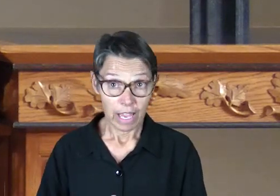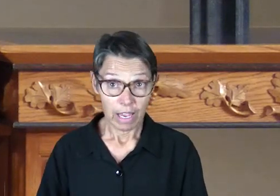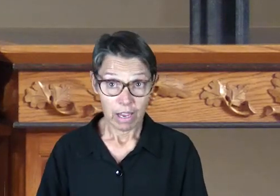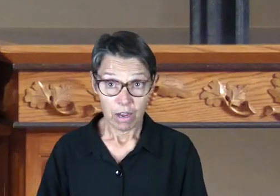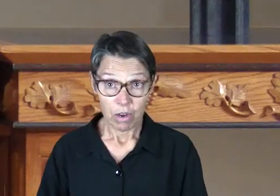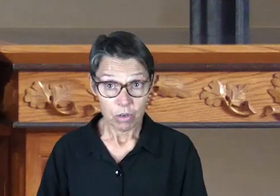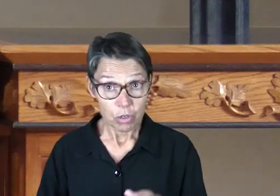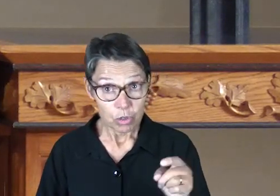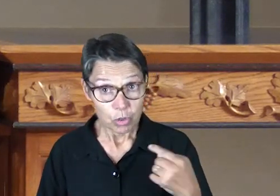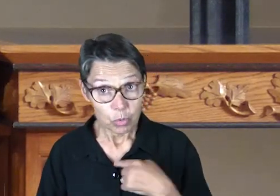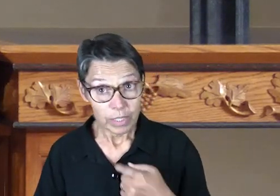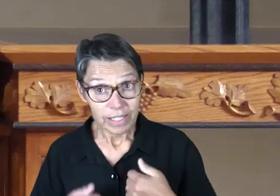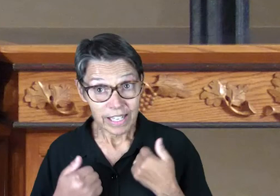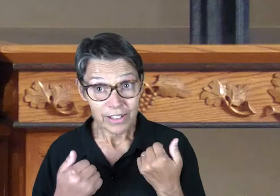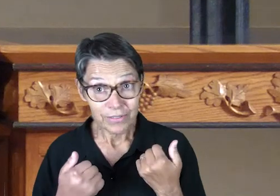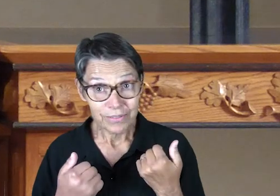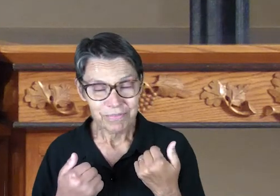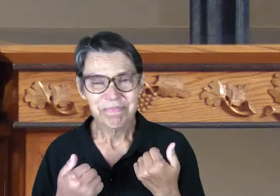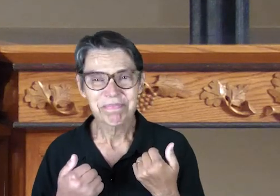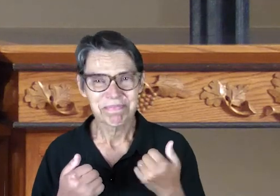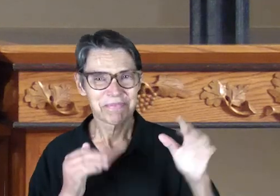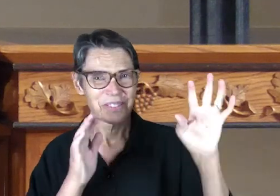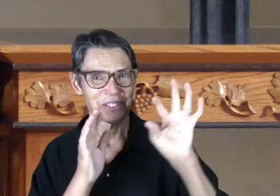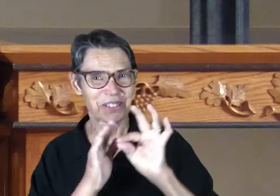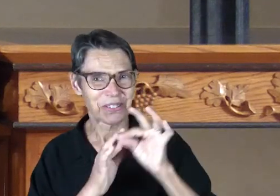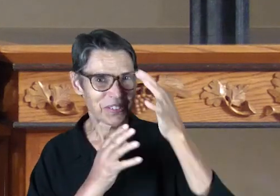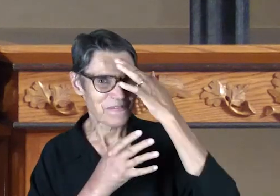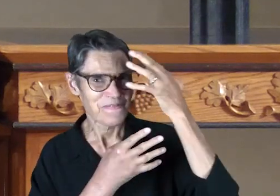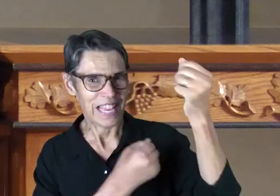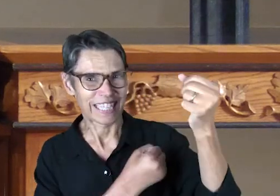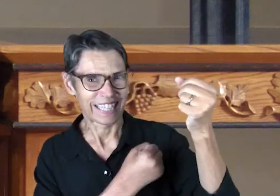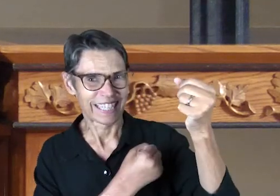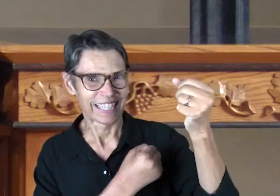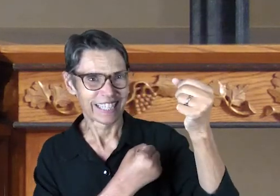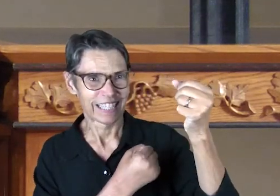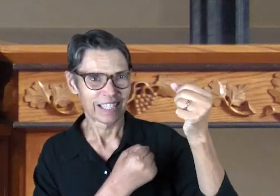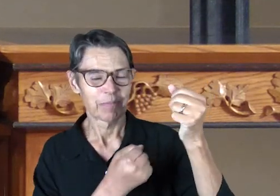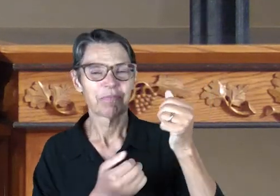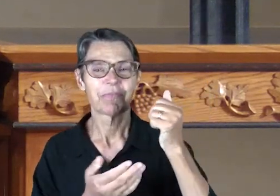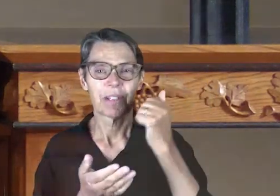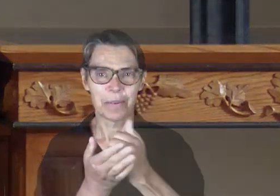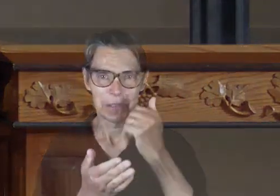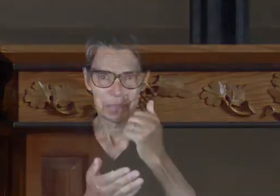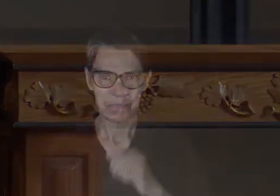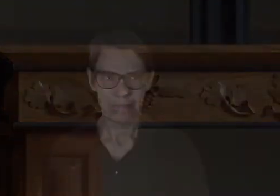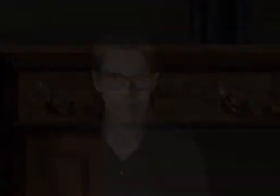How then shall we live? Let's choose faith. Amen.